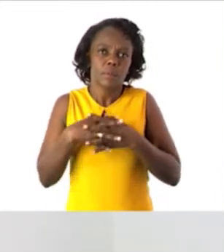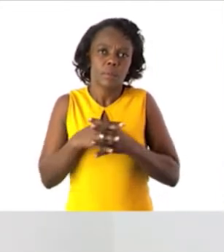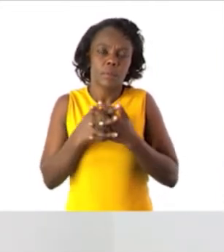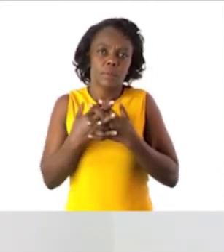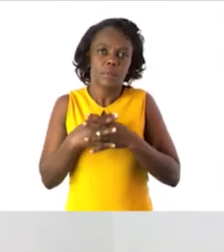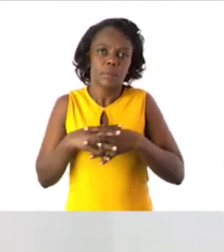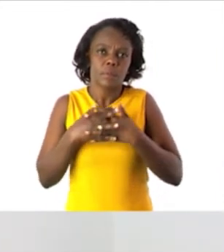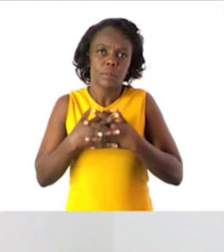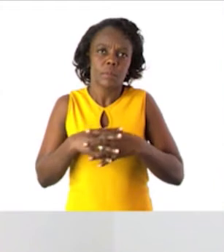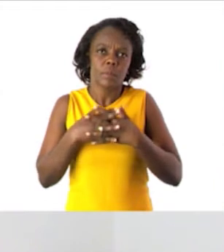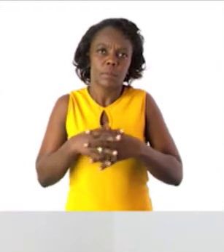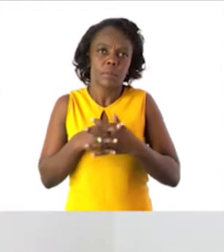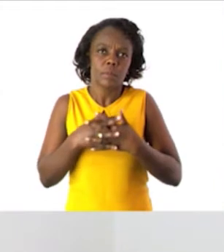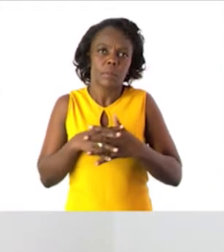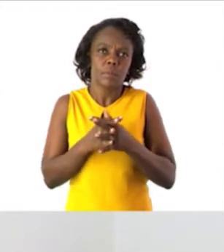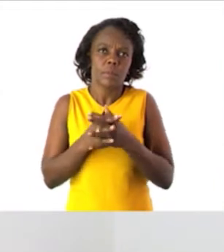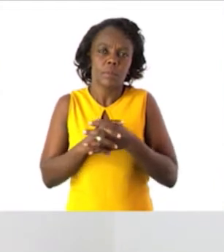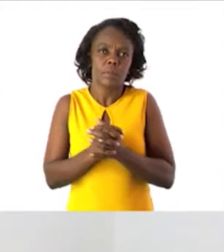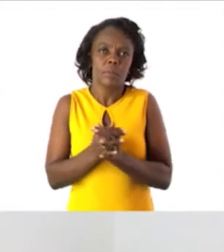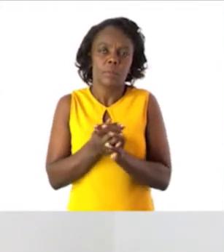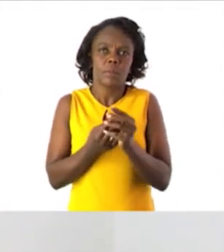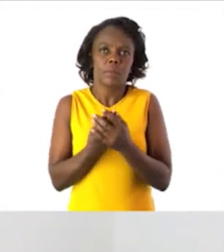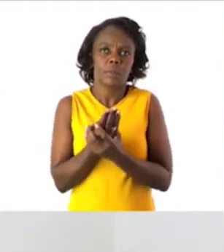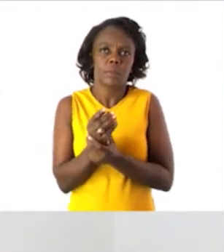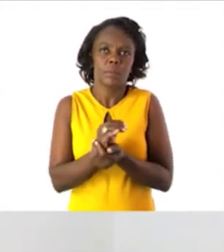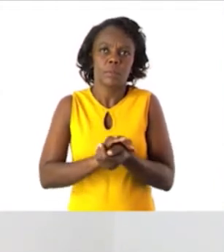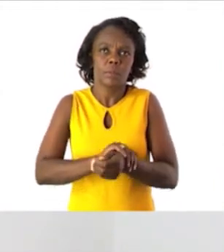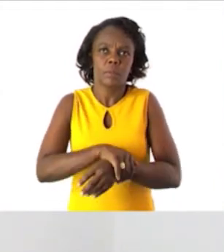and rub between your